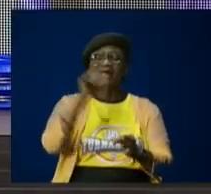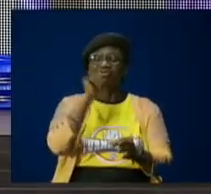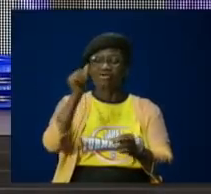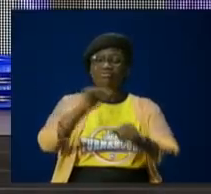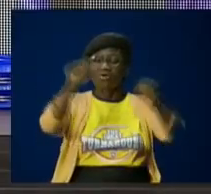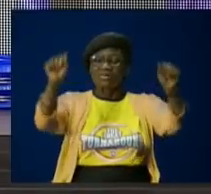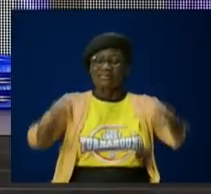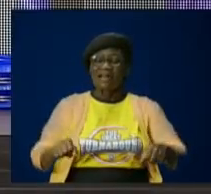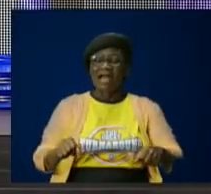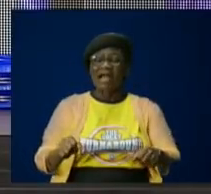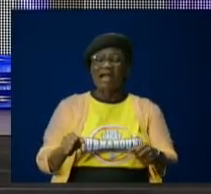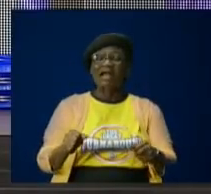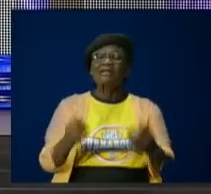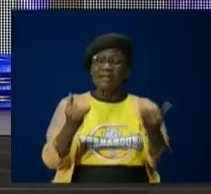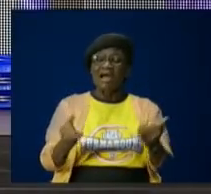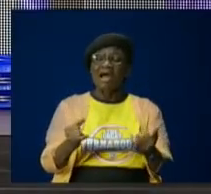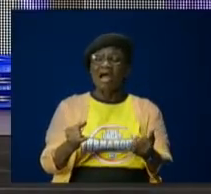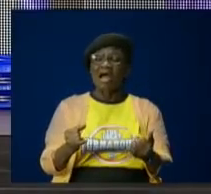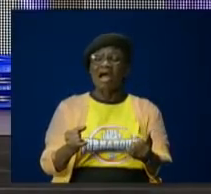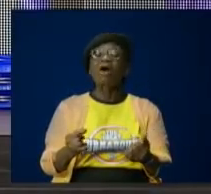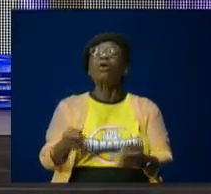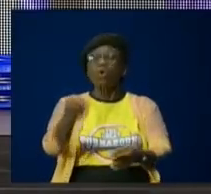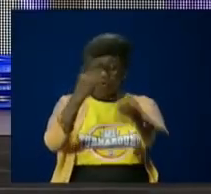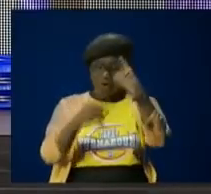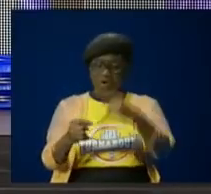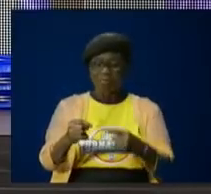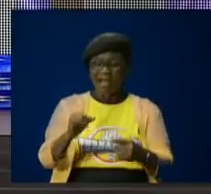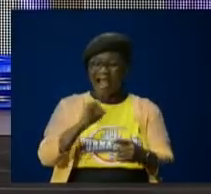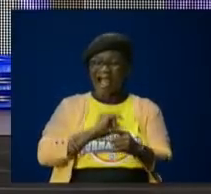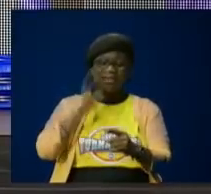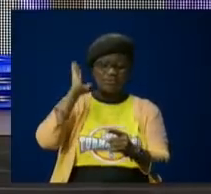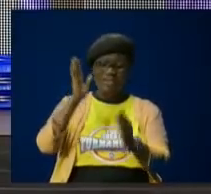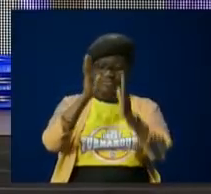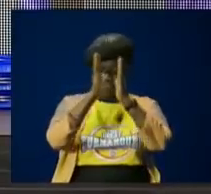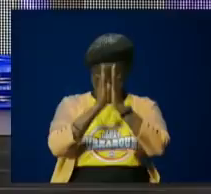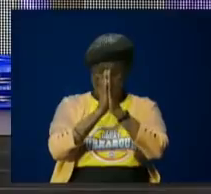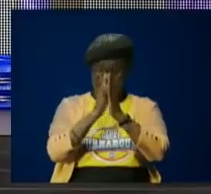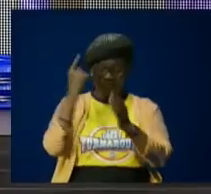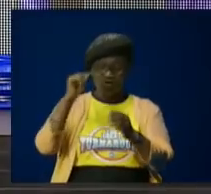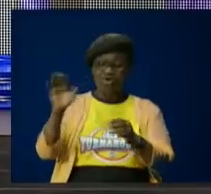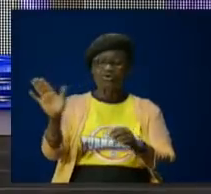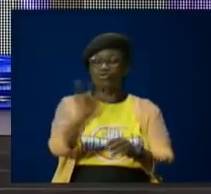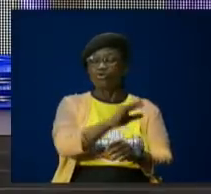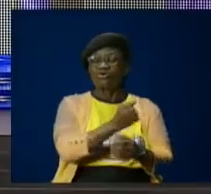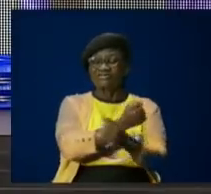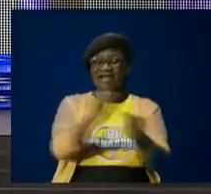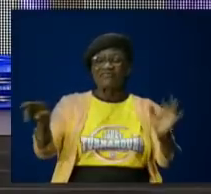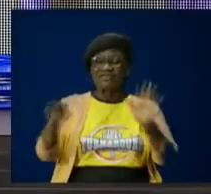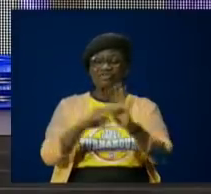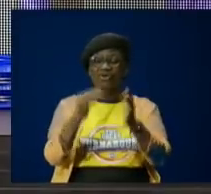your salvation, and the prayer will reach you wherever you are.